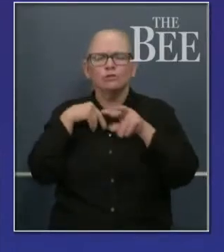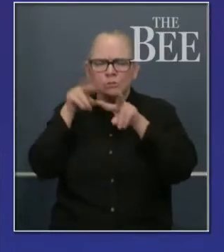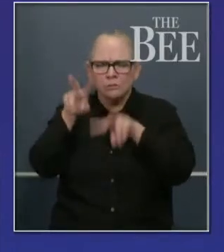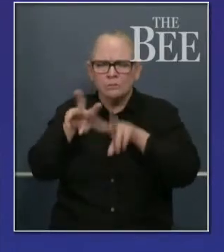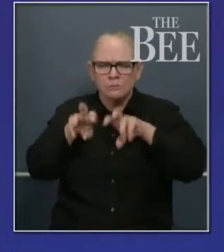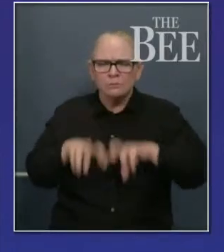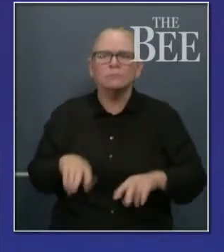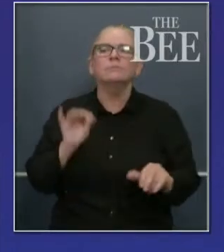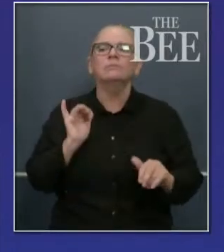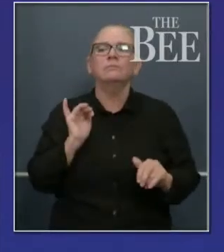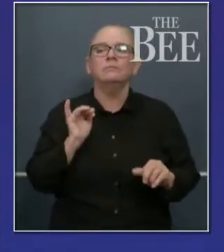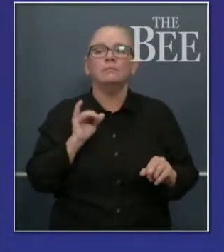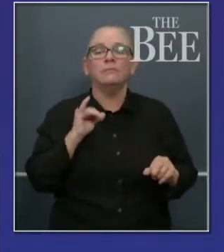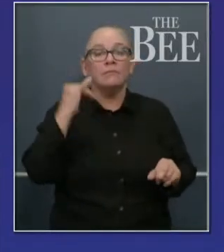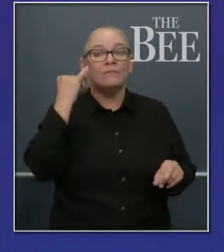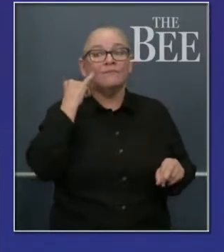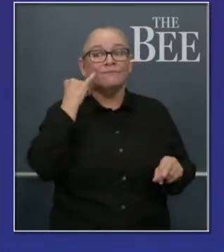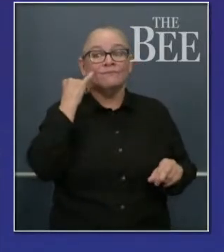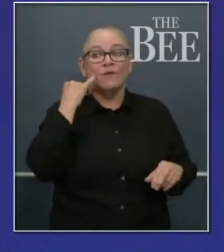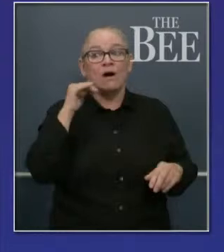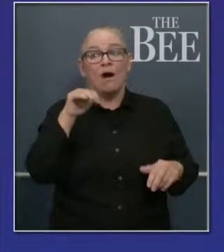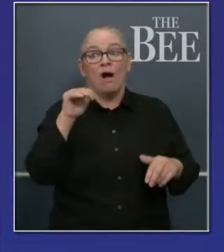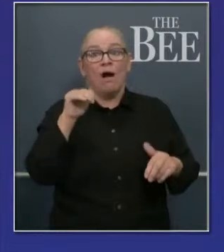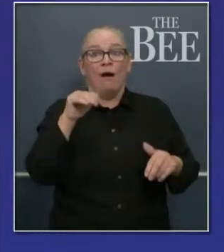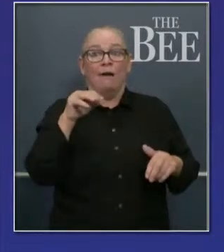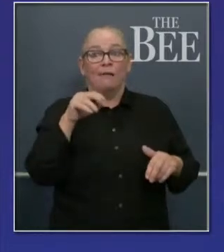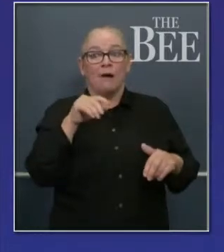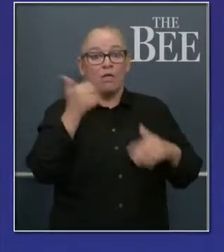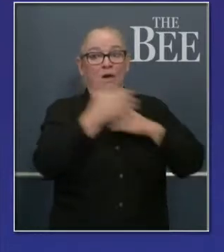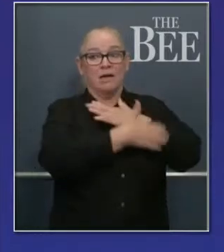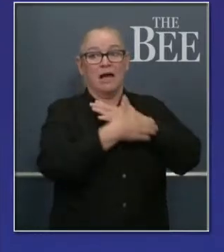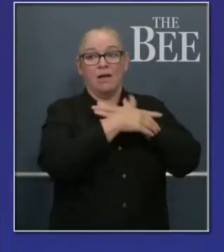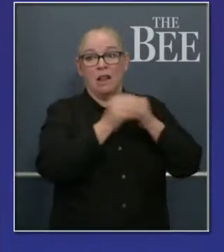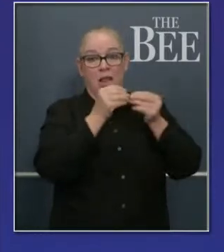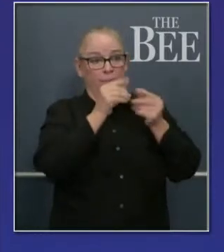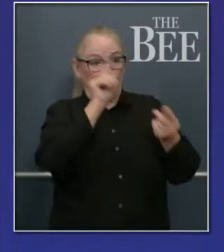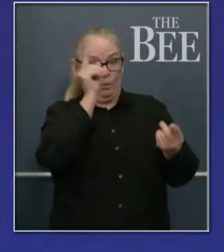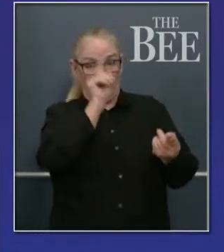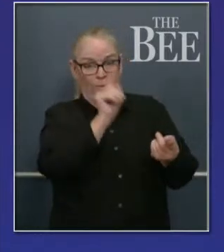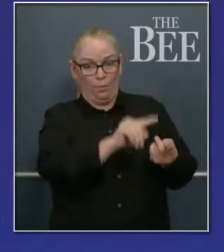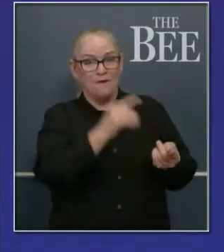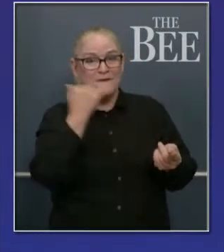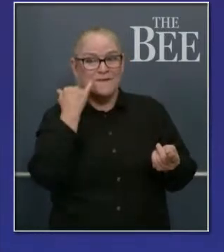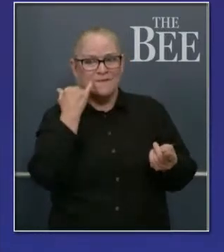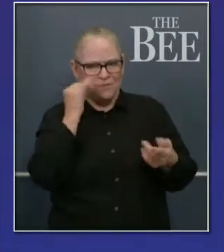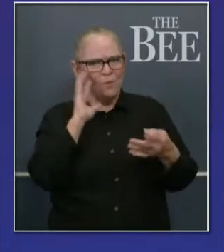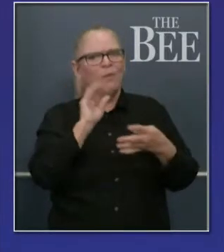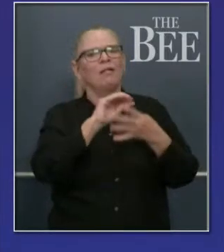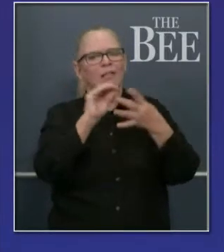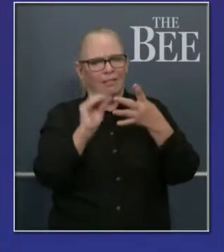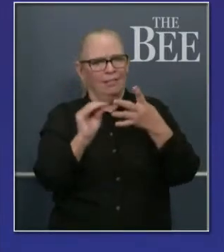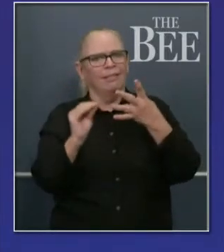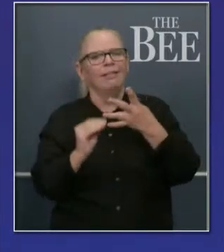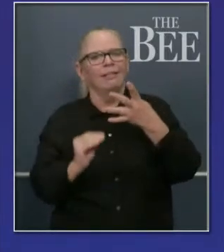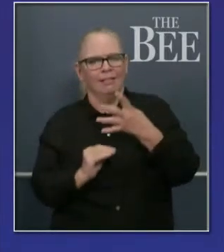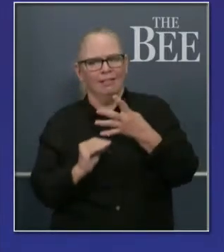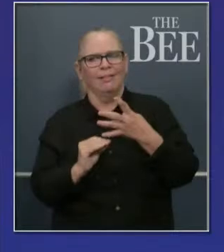moving in the right direction, and look forward next week to updating this tiered